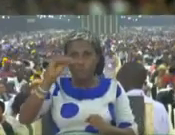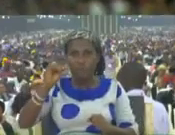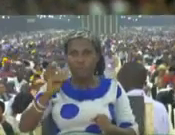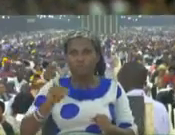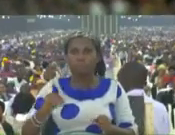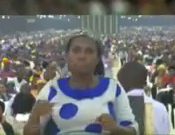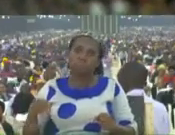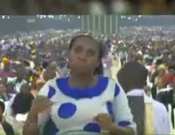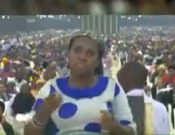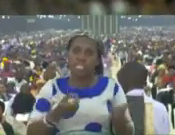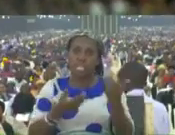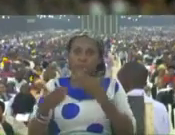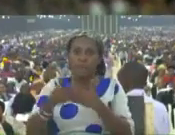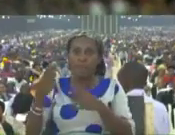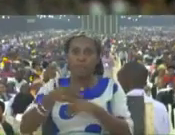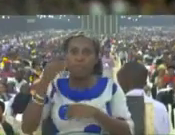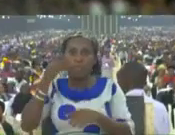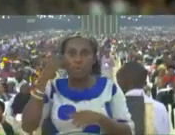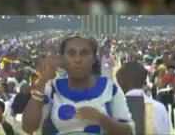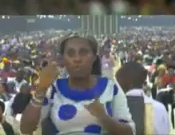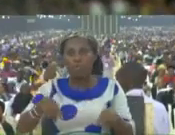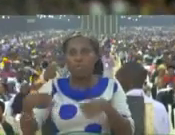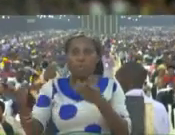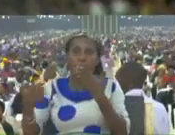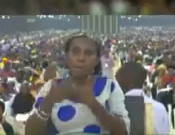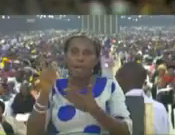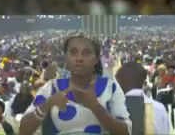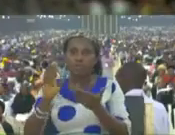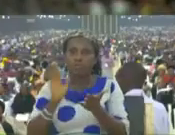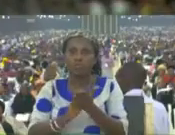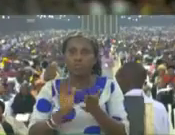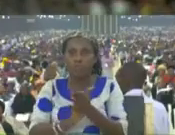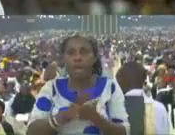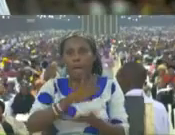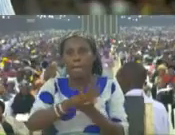home, got to the campus, and went mad.